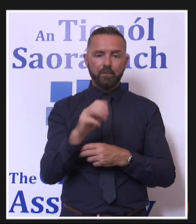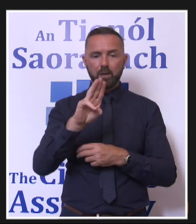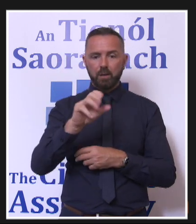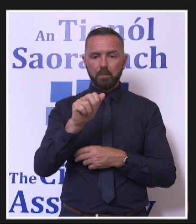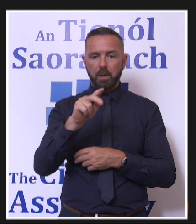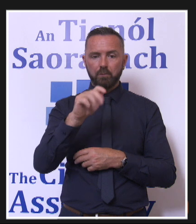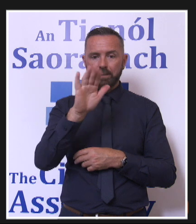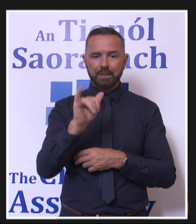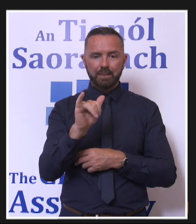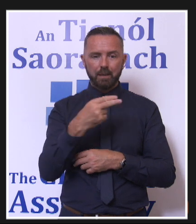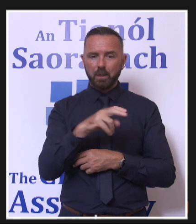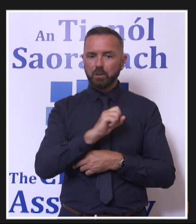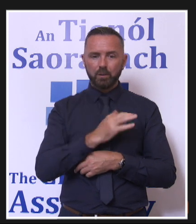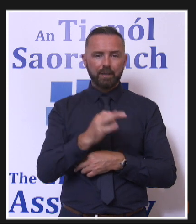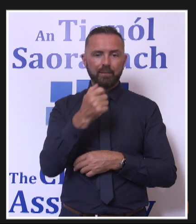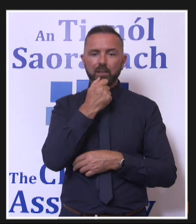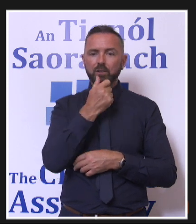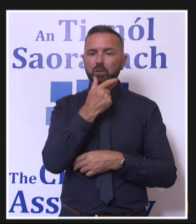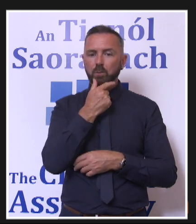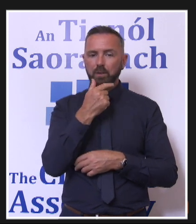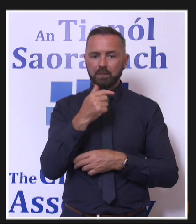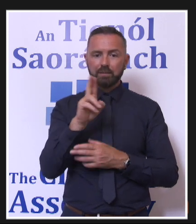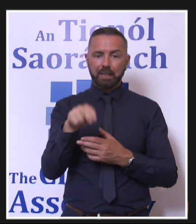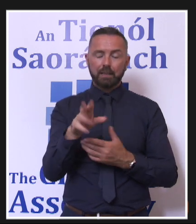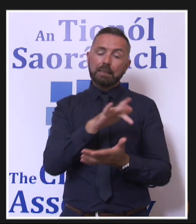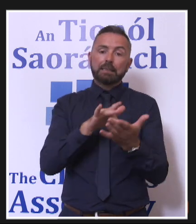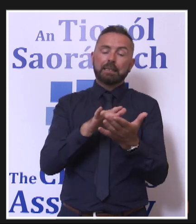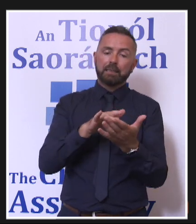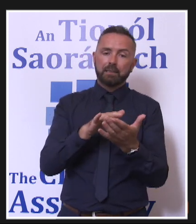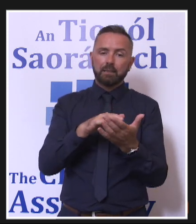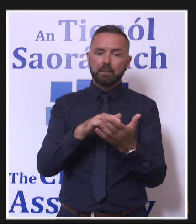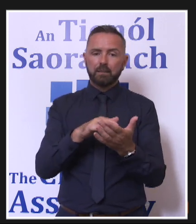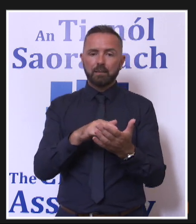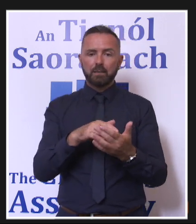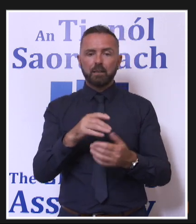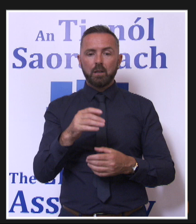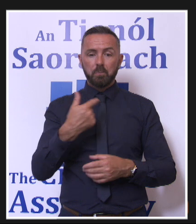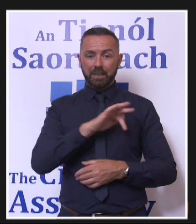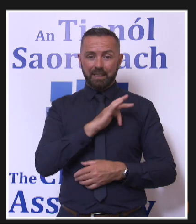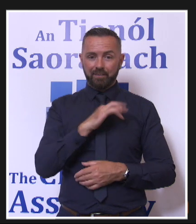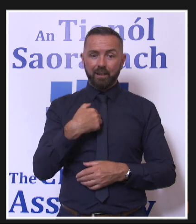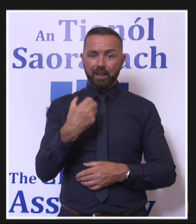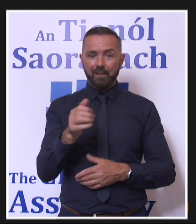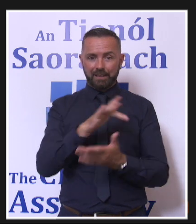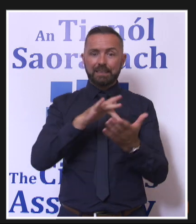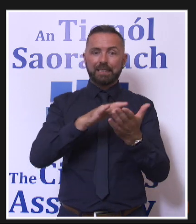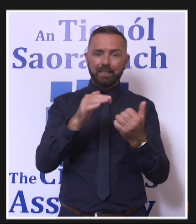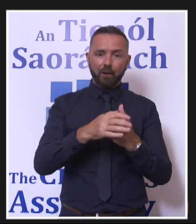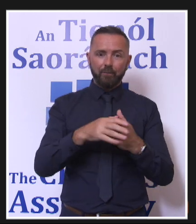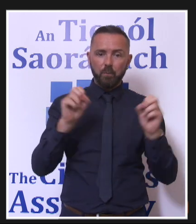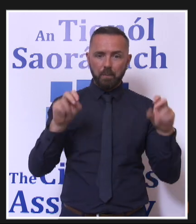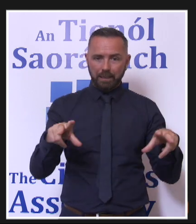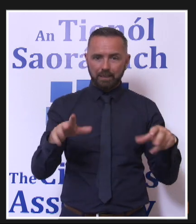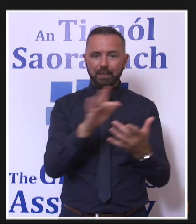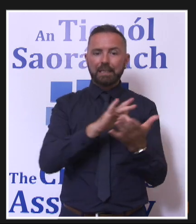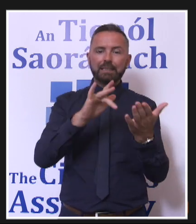don't think Dublin can have always a casting vote. The city of Dublin. Now I have this problem because I have the city of Manchester, the city of